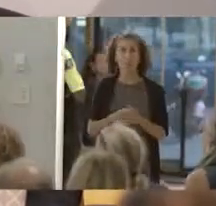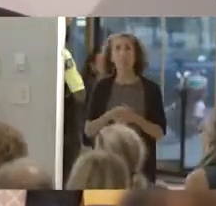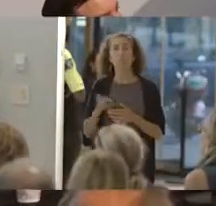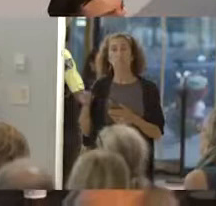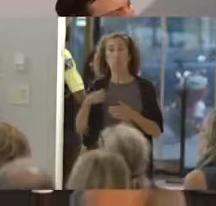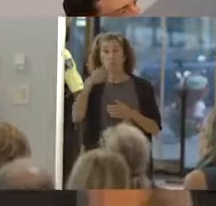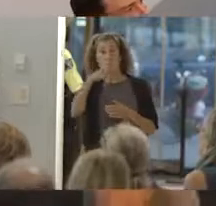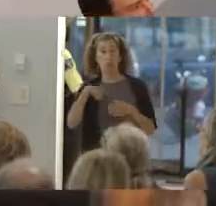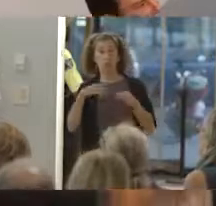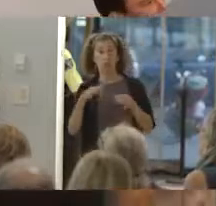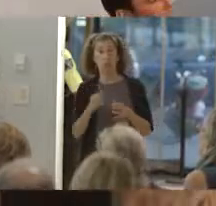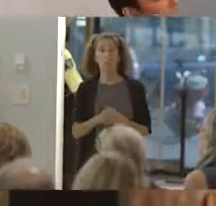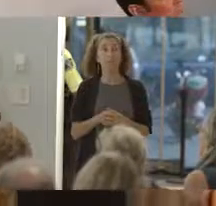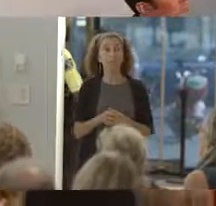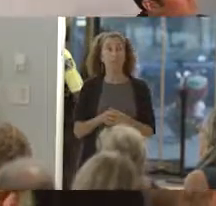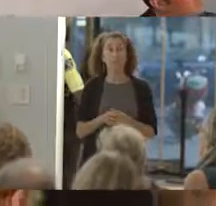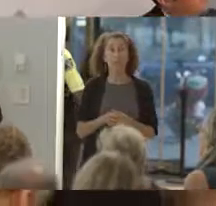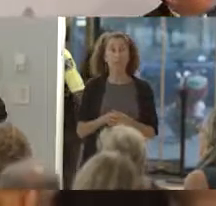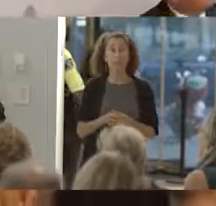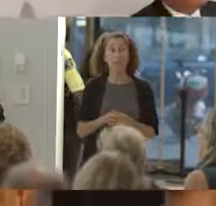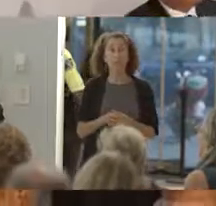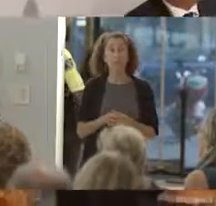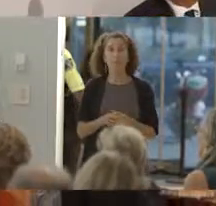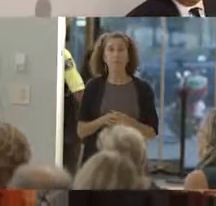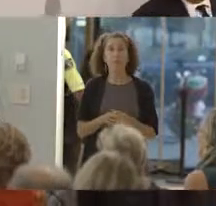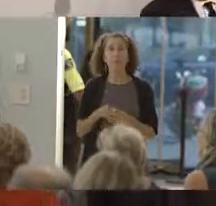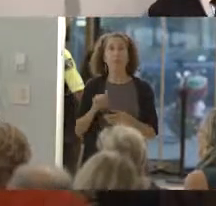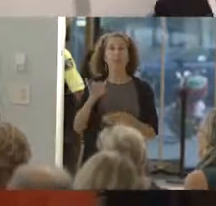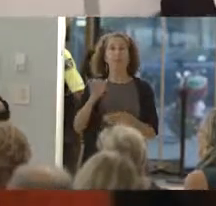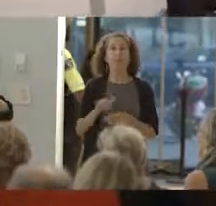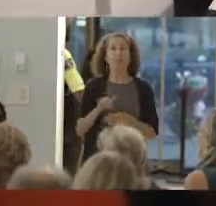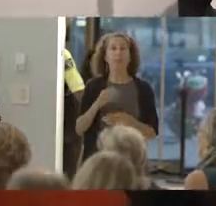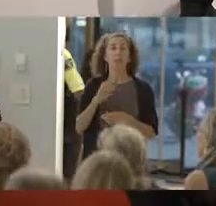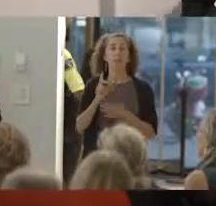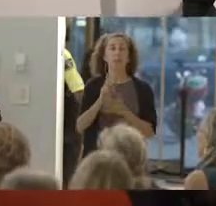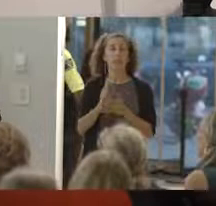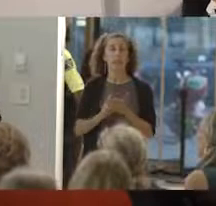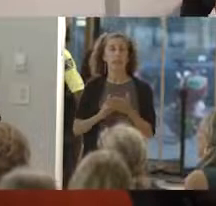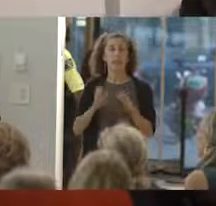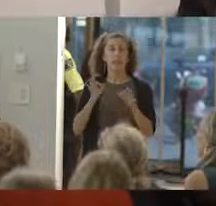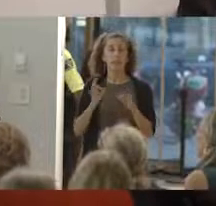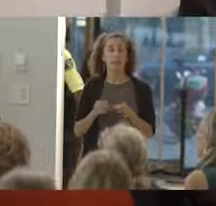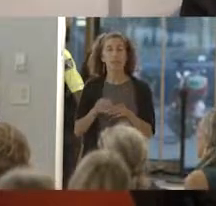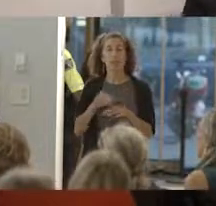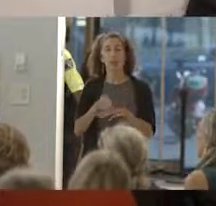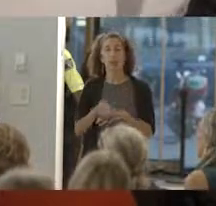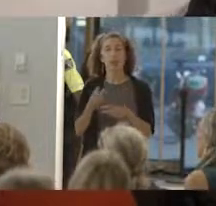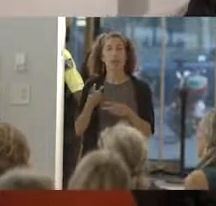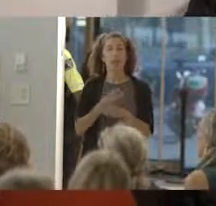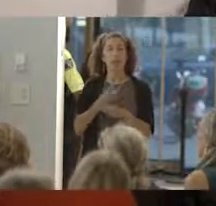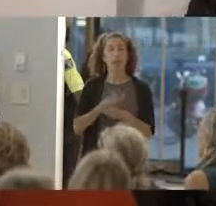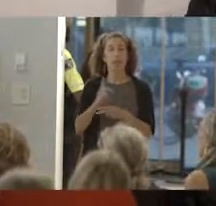If I could say that was a design decision. Once we figured out where the alignment needed to be next